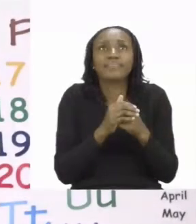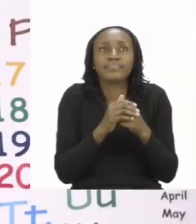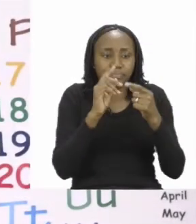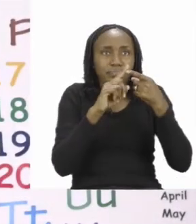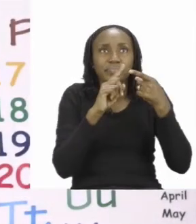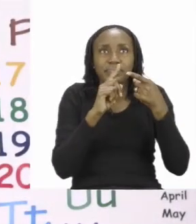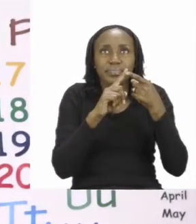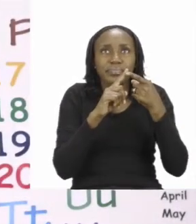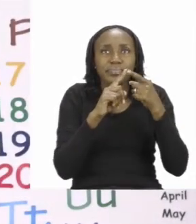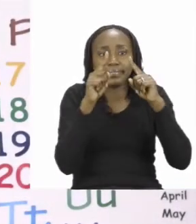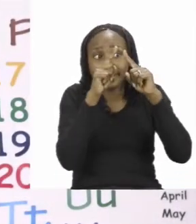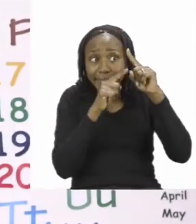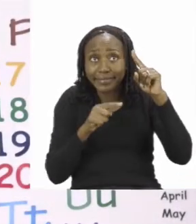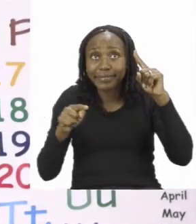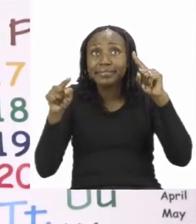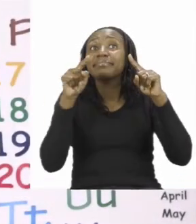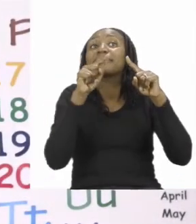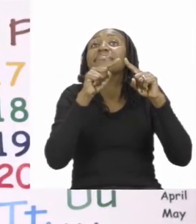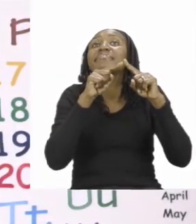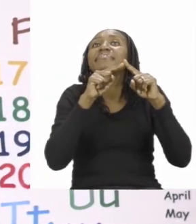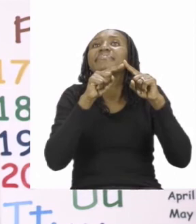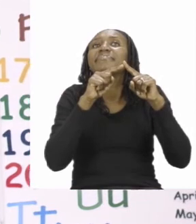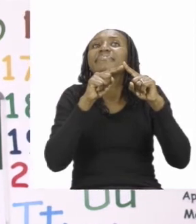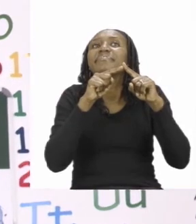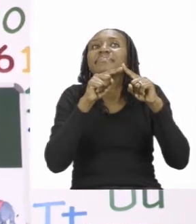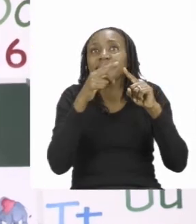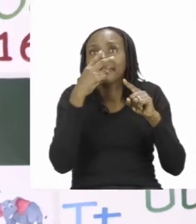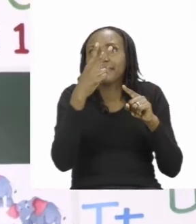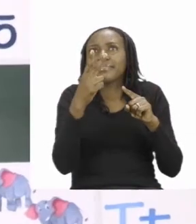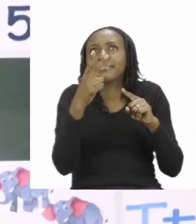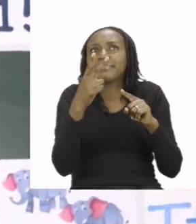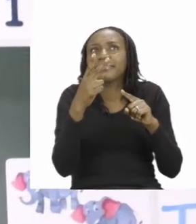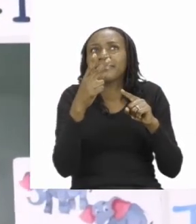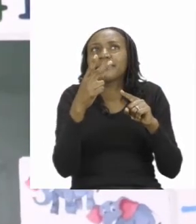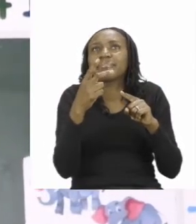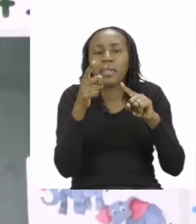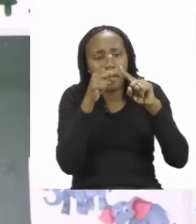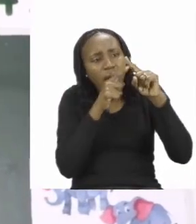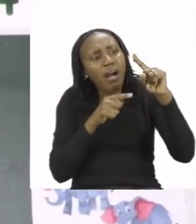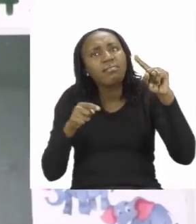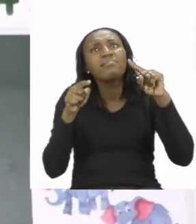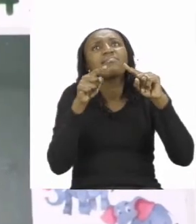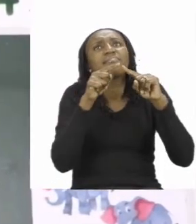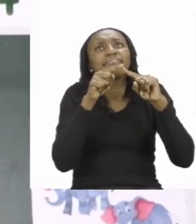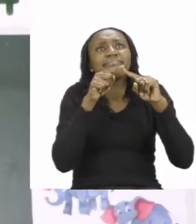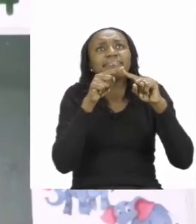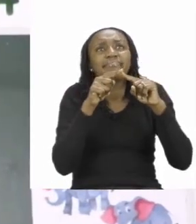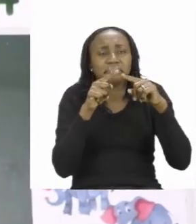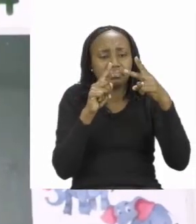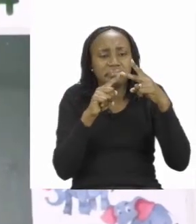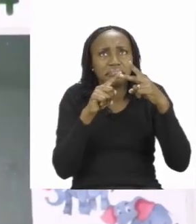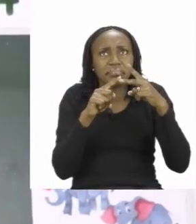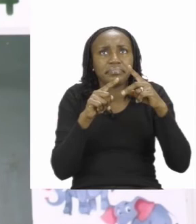can see is a circle. You can see that it is nice and round. Then we have